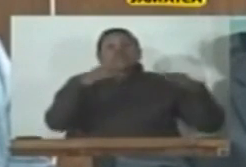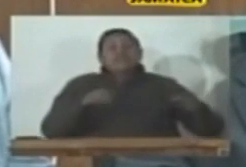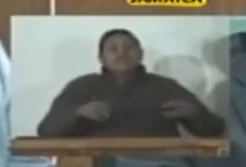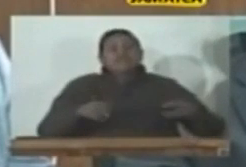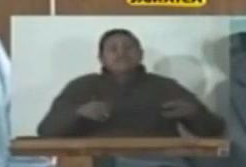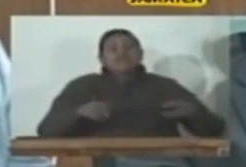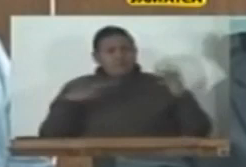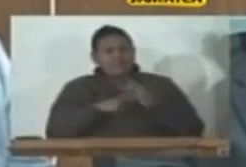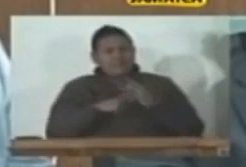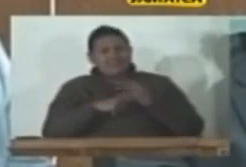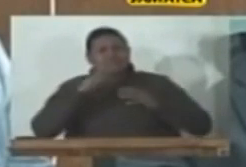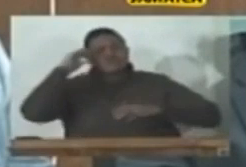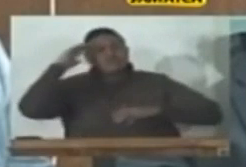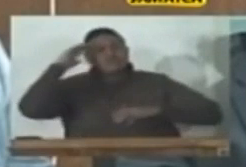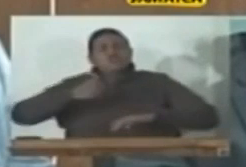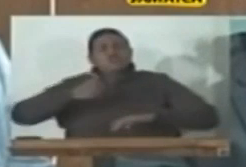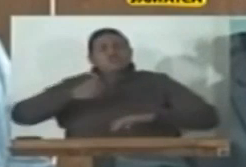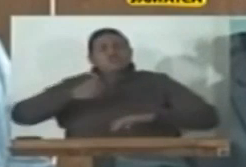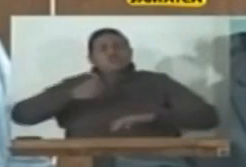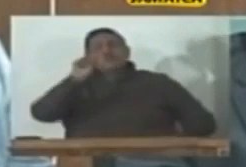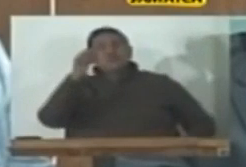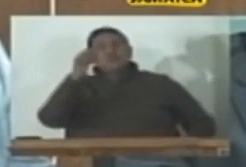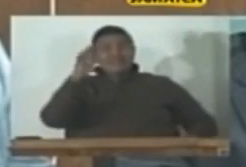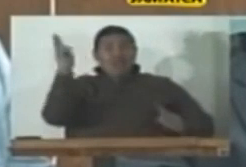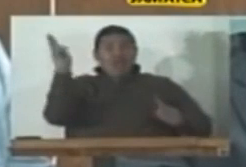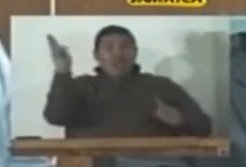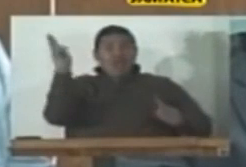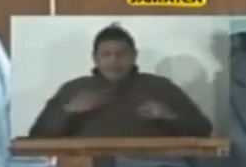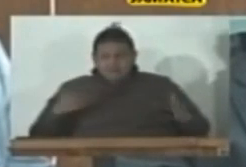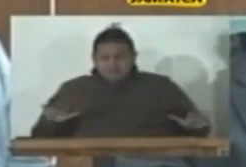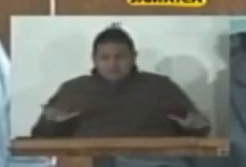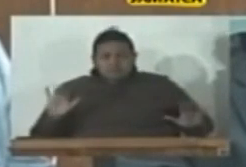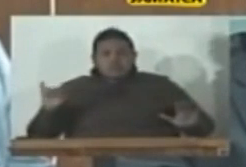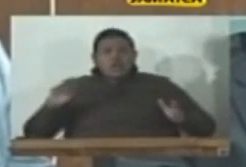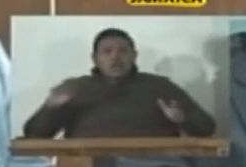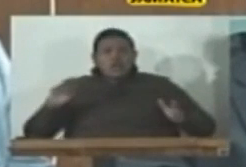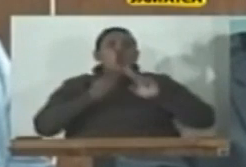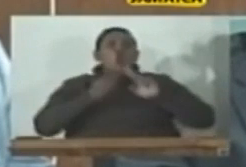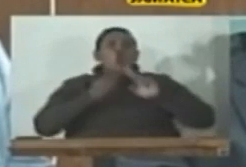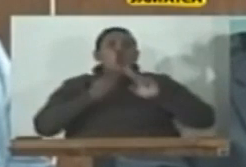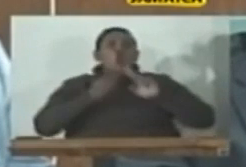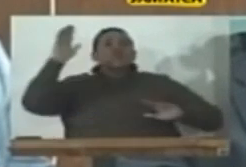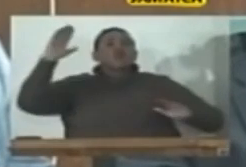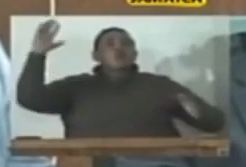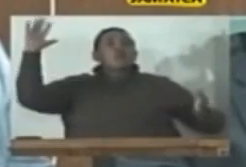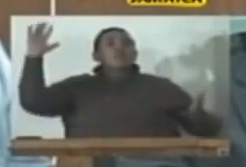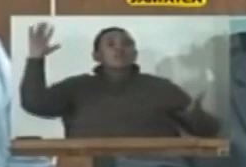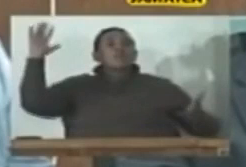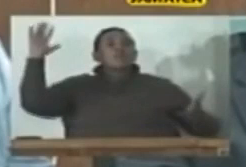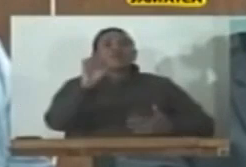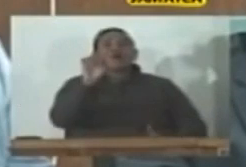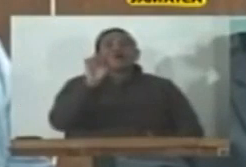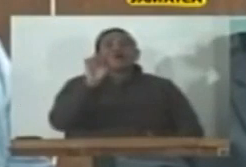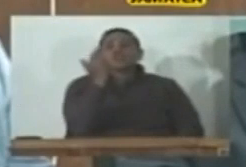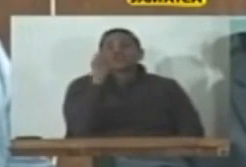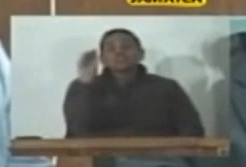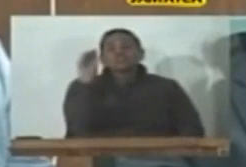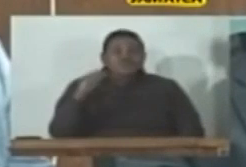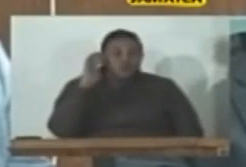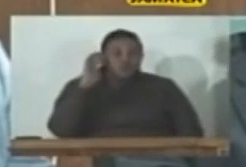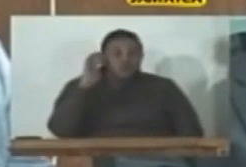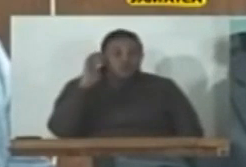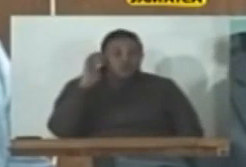number, which would have been down at 113% of GDP at the end of our